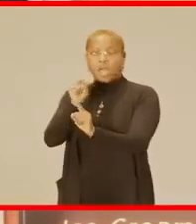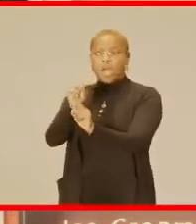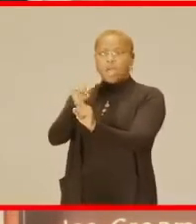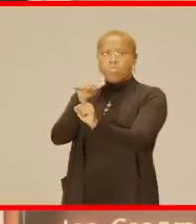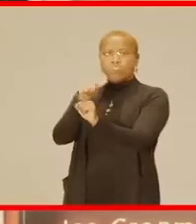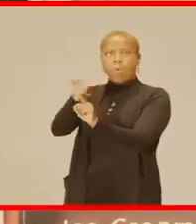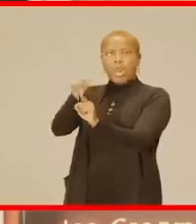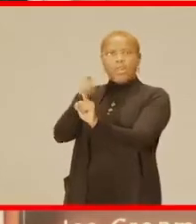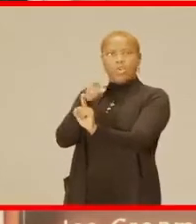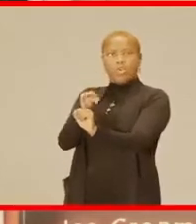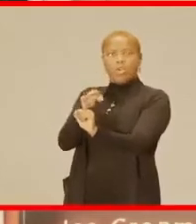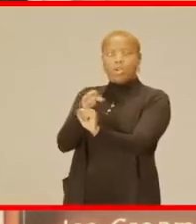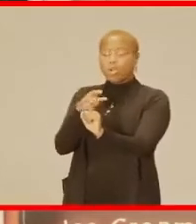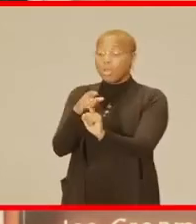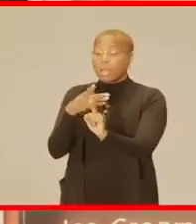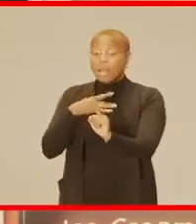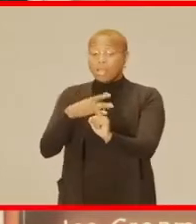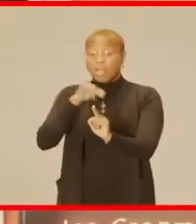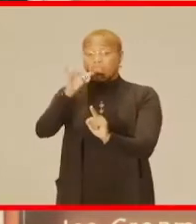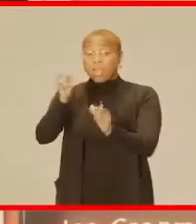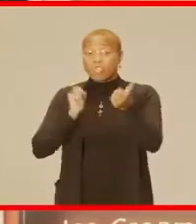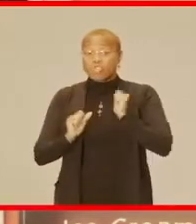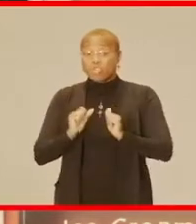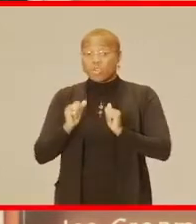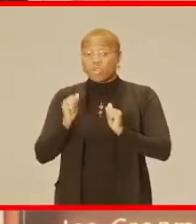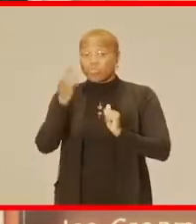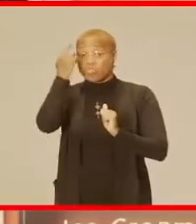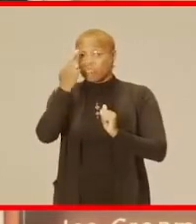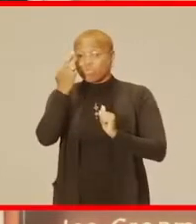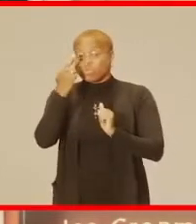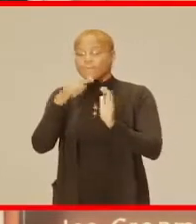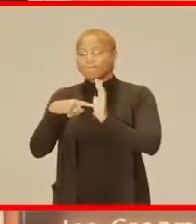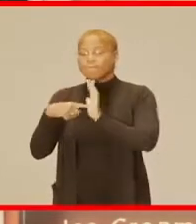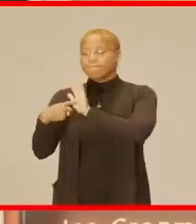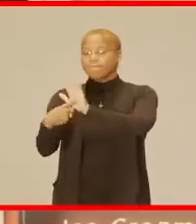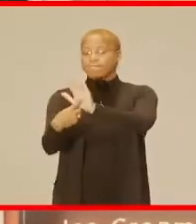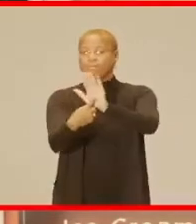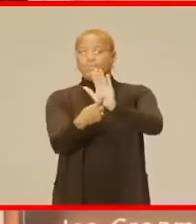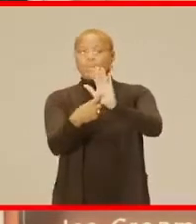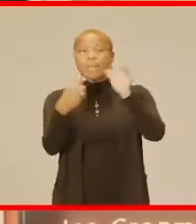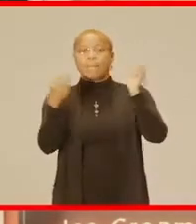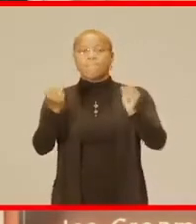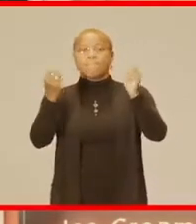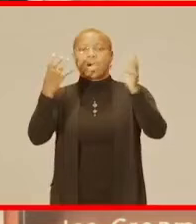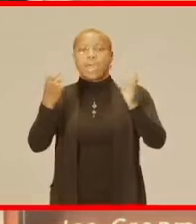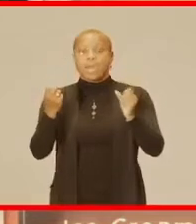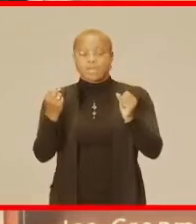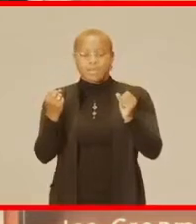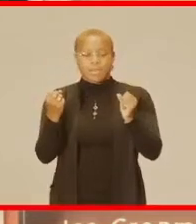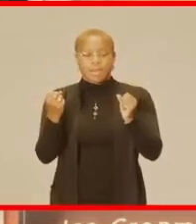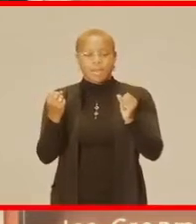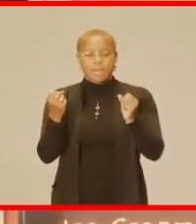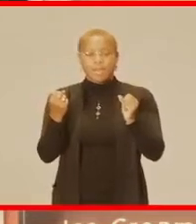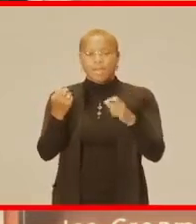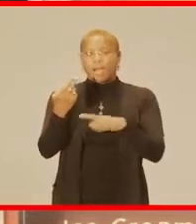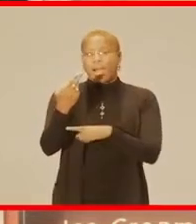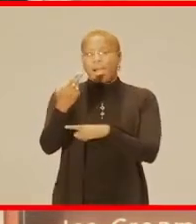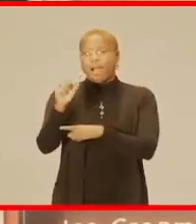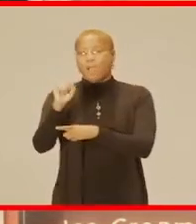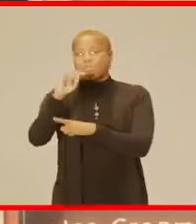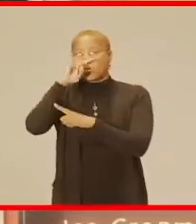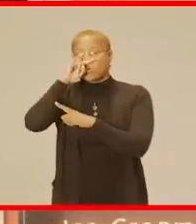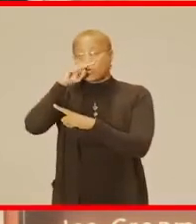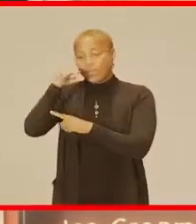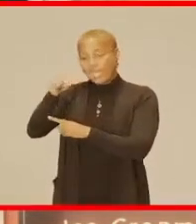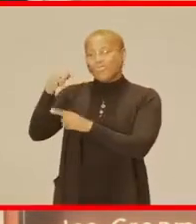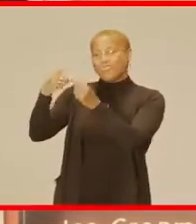is it portrays a lot of the ways that high school kids in